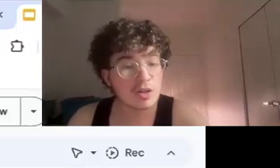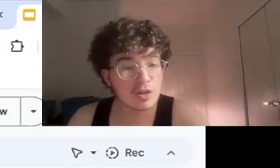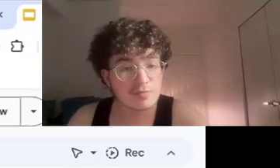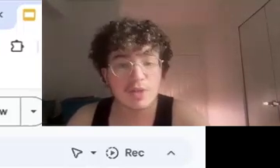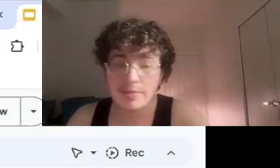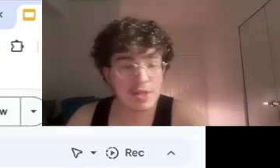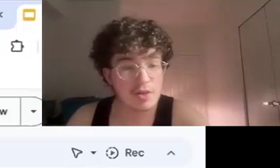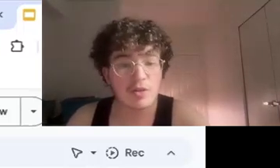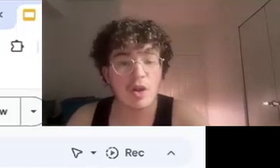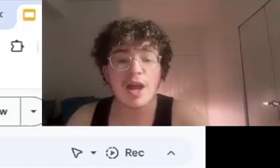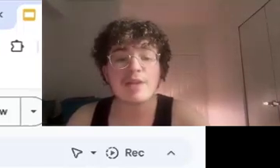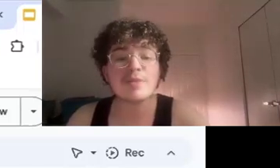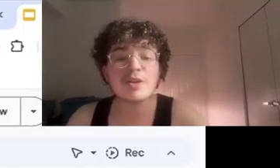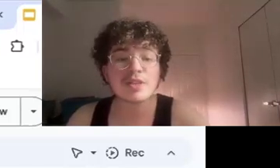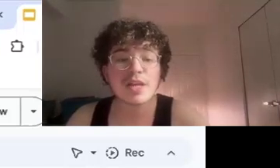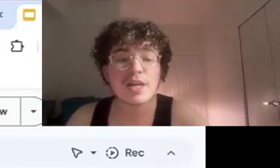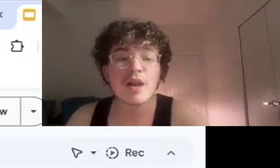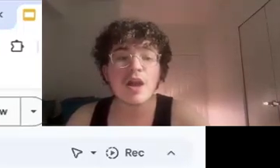harm.